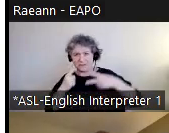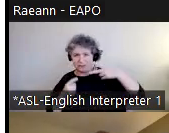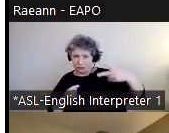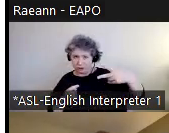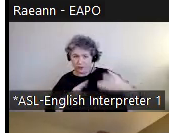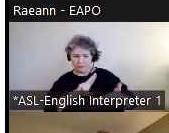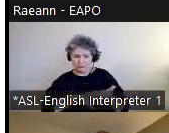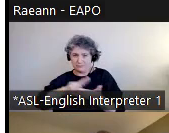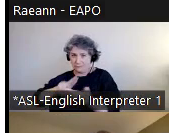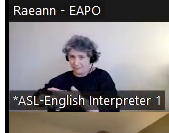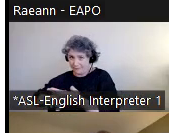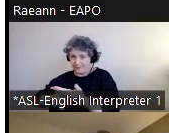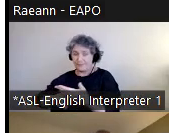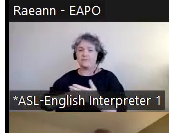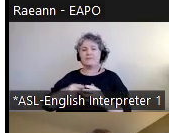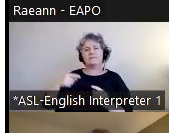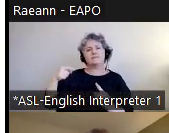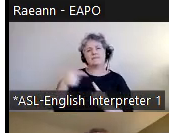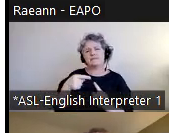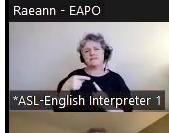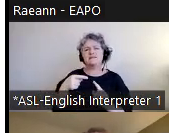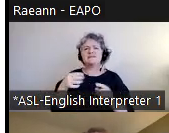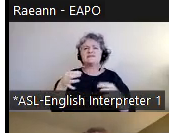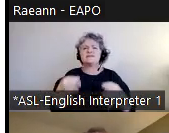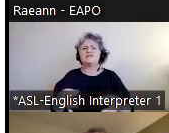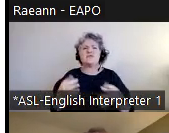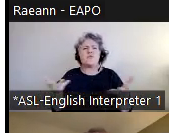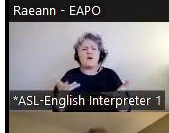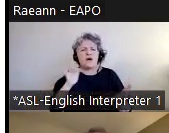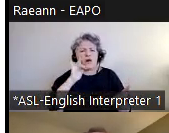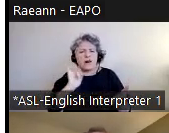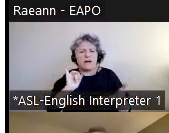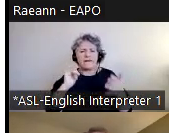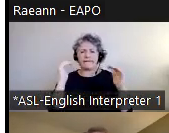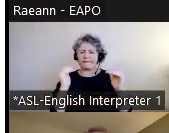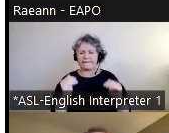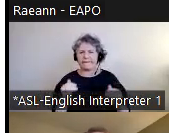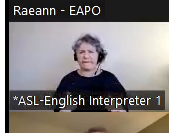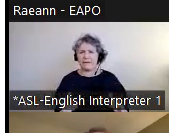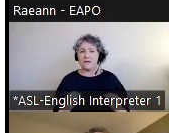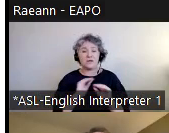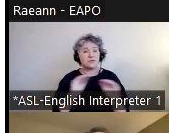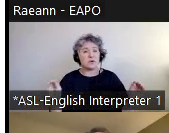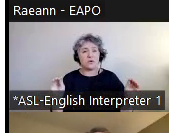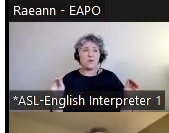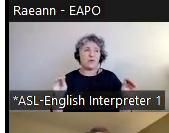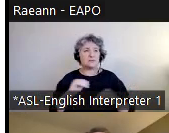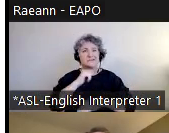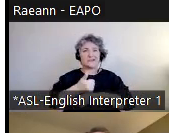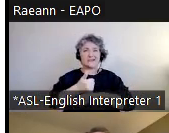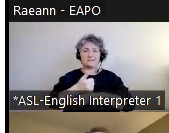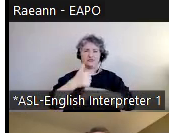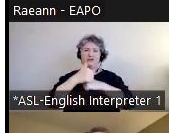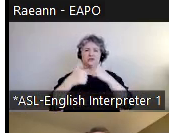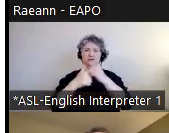document, and it's got to be specifying the kinds of decisions someone's making. There is no set form for how that document needs